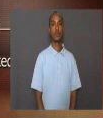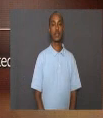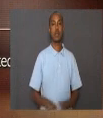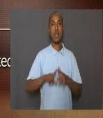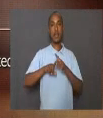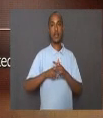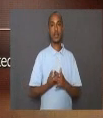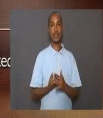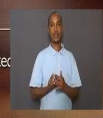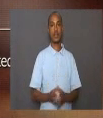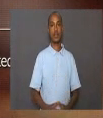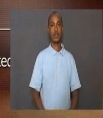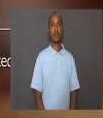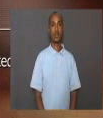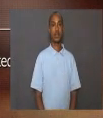Begin.